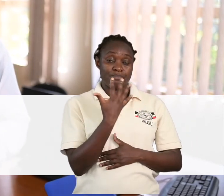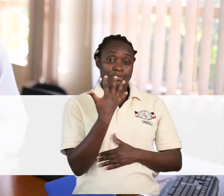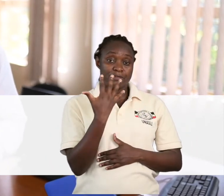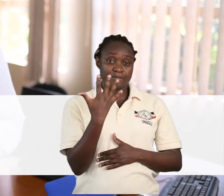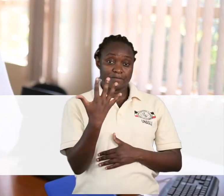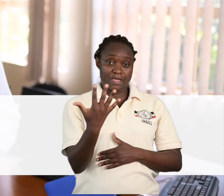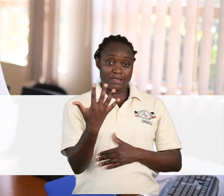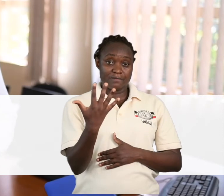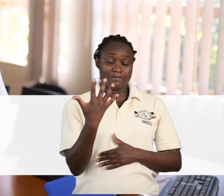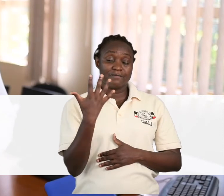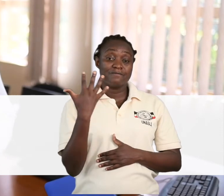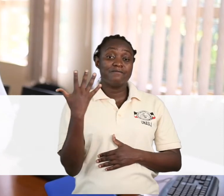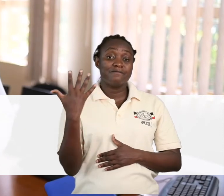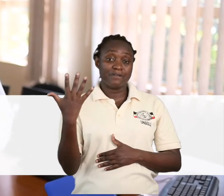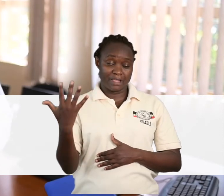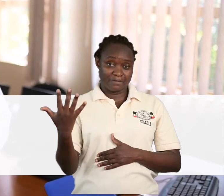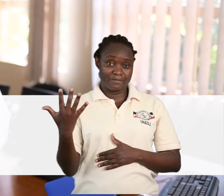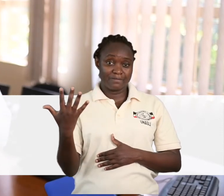555.